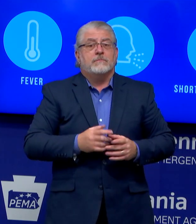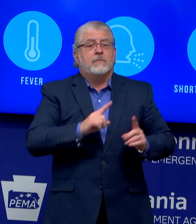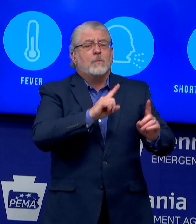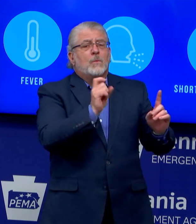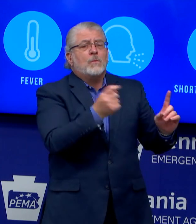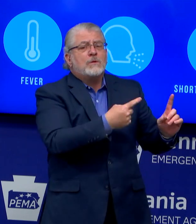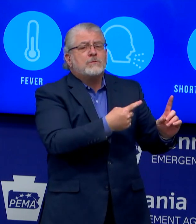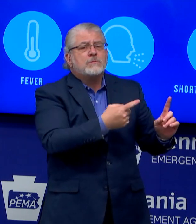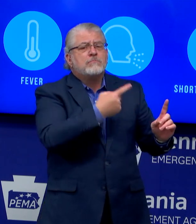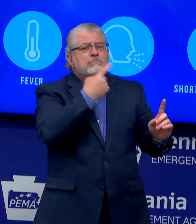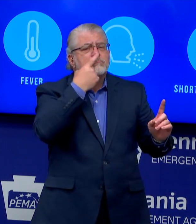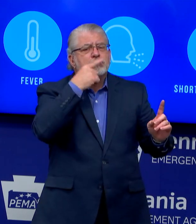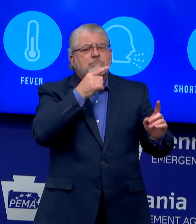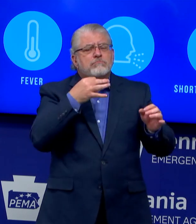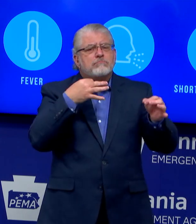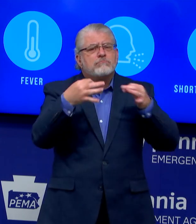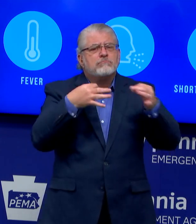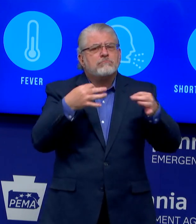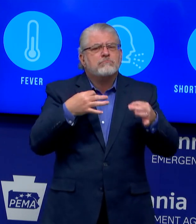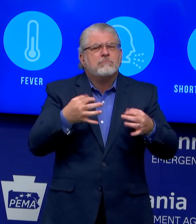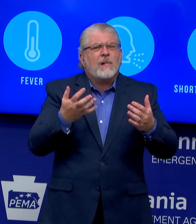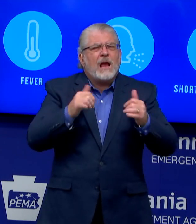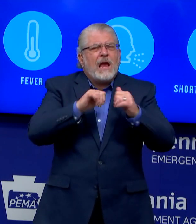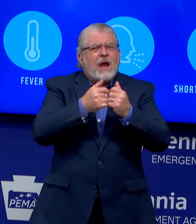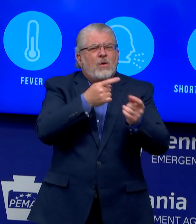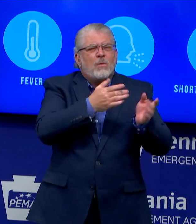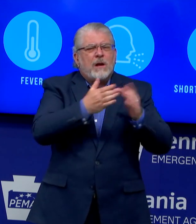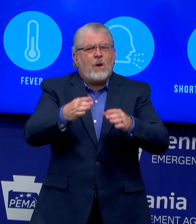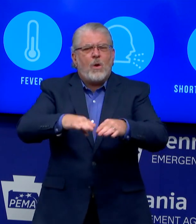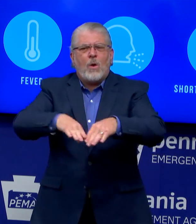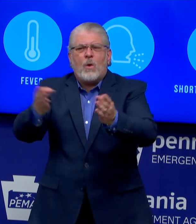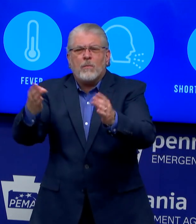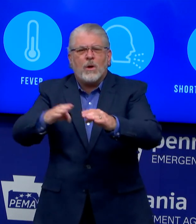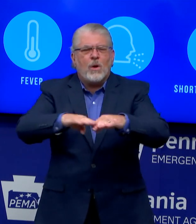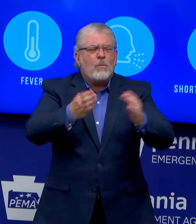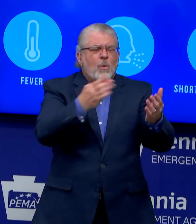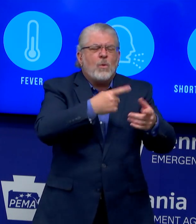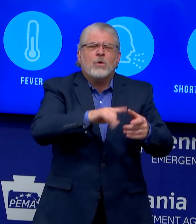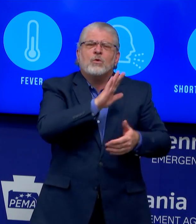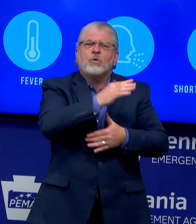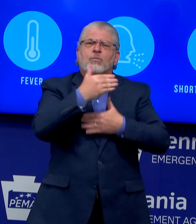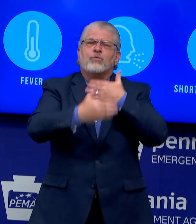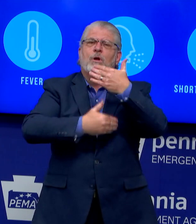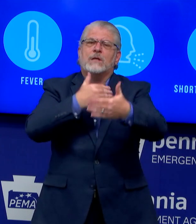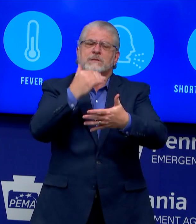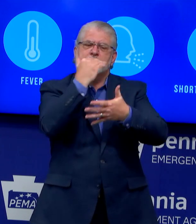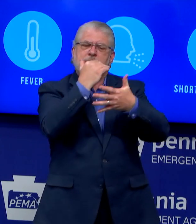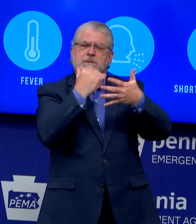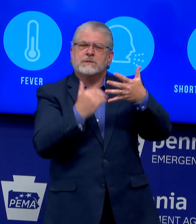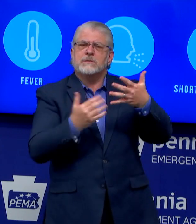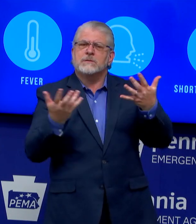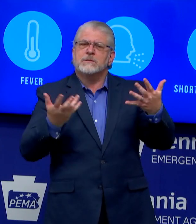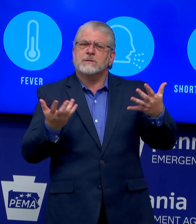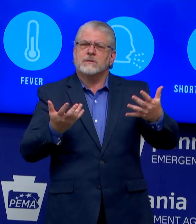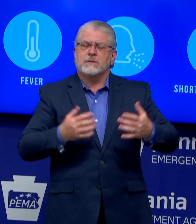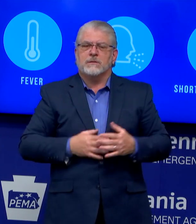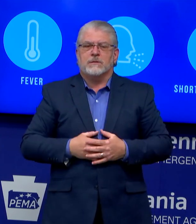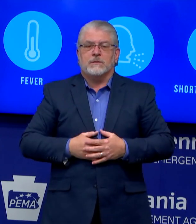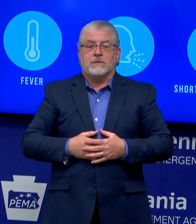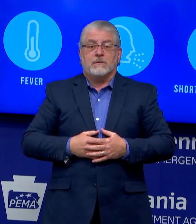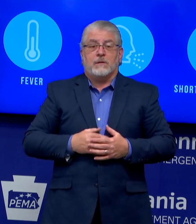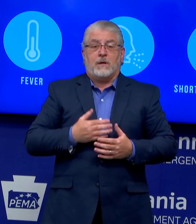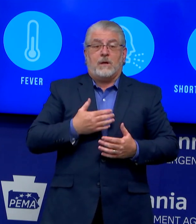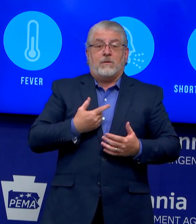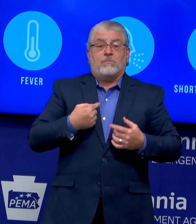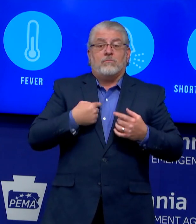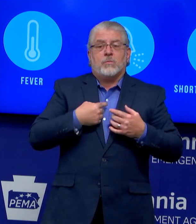steps? Well, so we're going to be watching many different factors to see when areas of Pennsylvania can open back up. We're going to be looking at the number